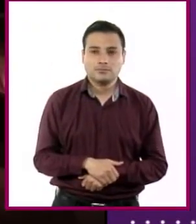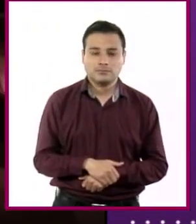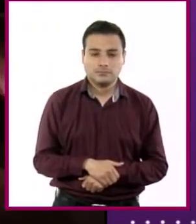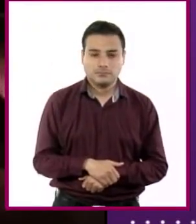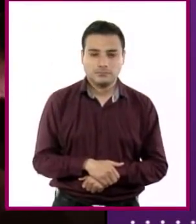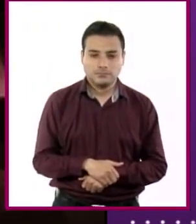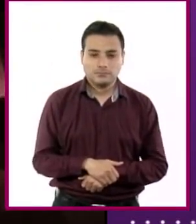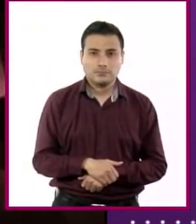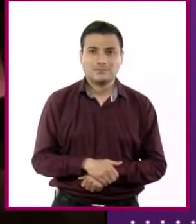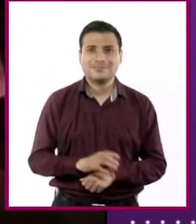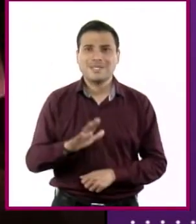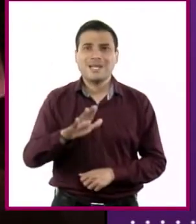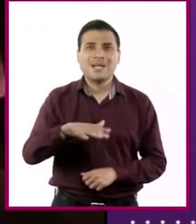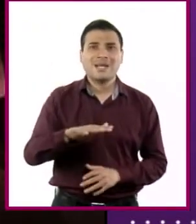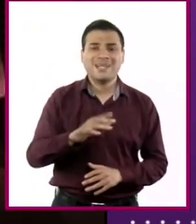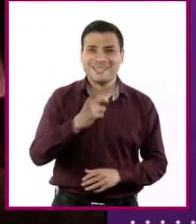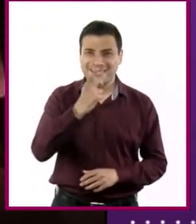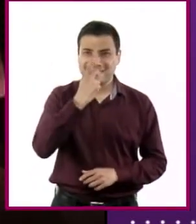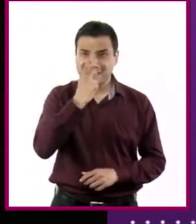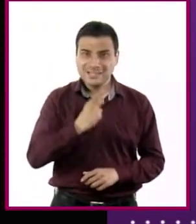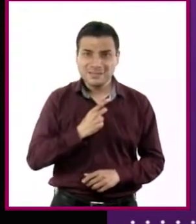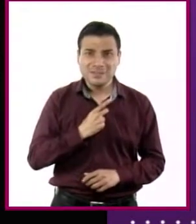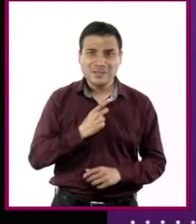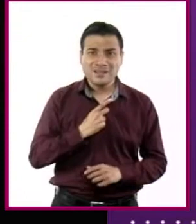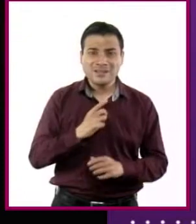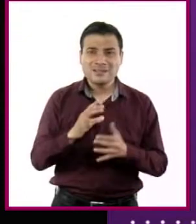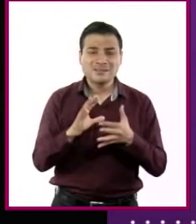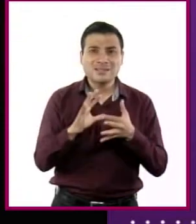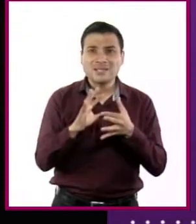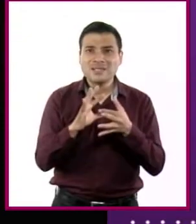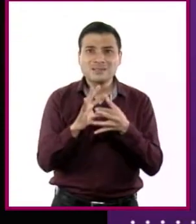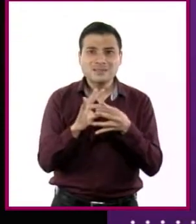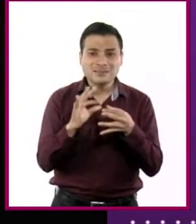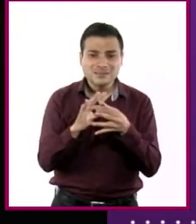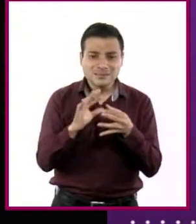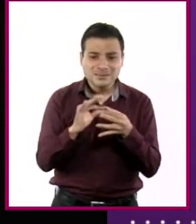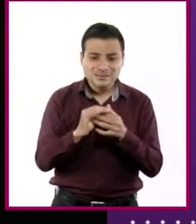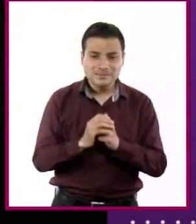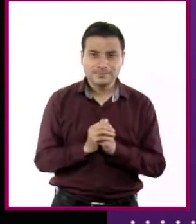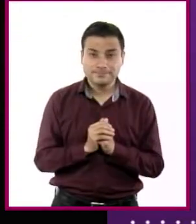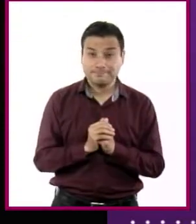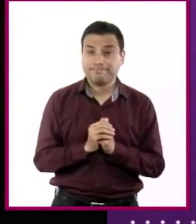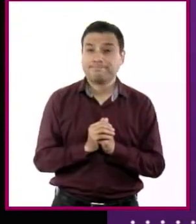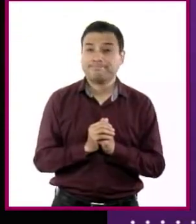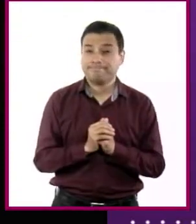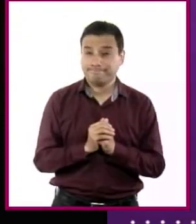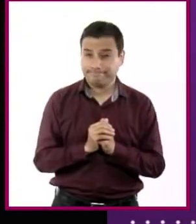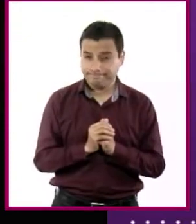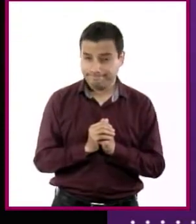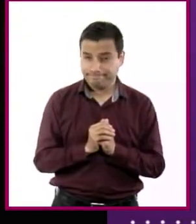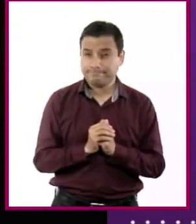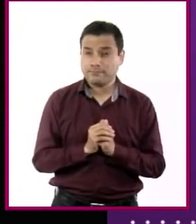Please, tell me more. Well, you will be charged with